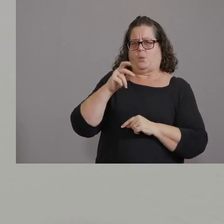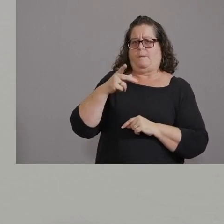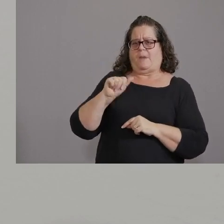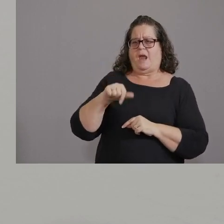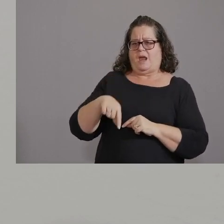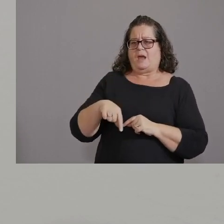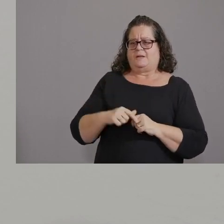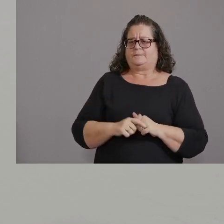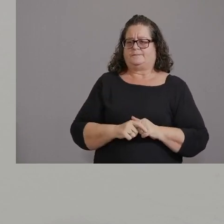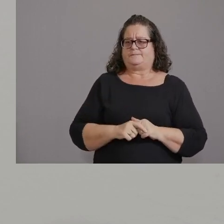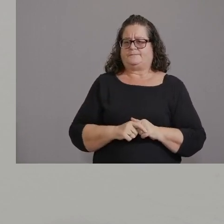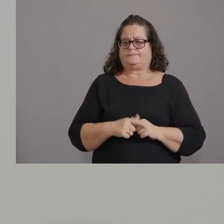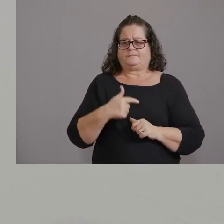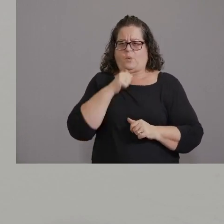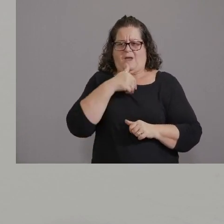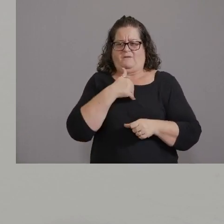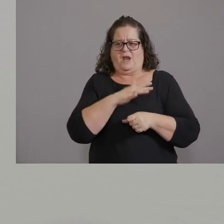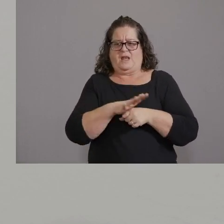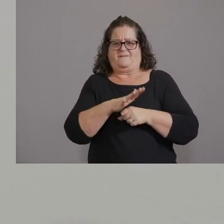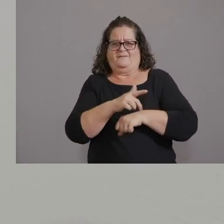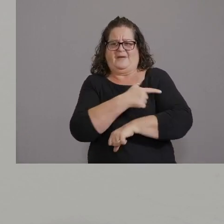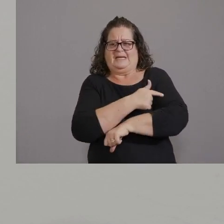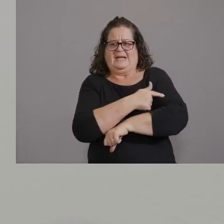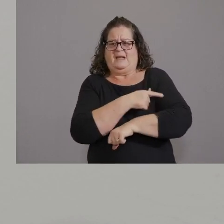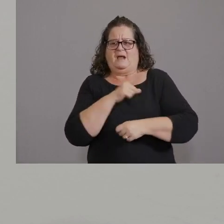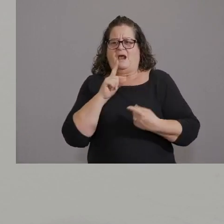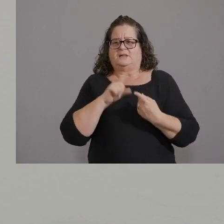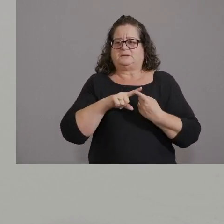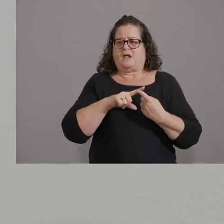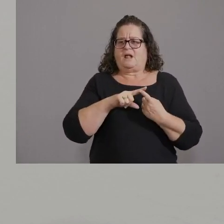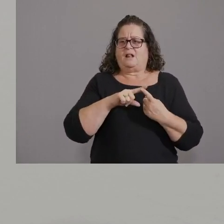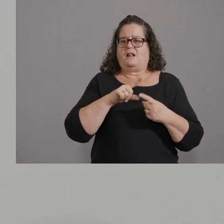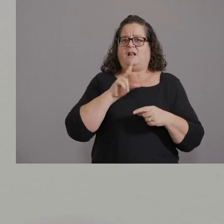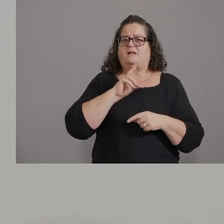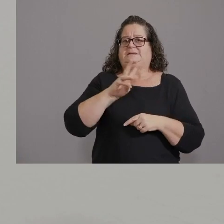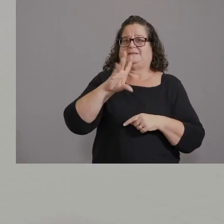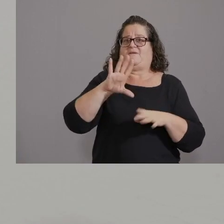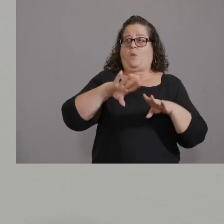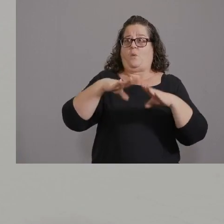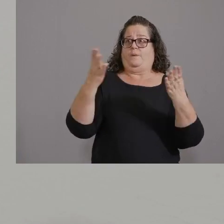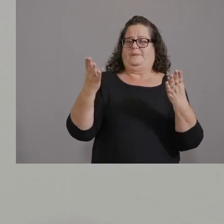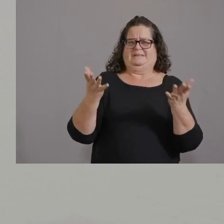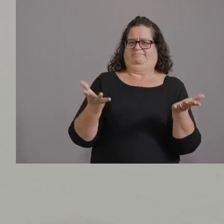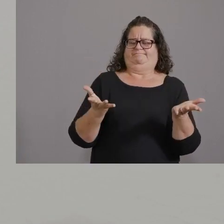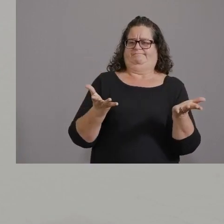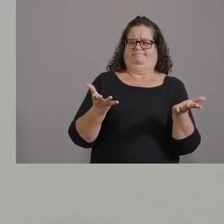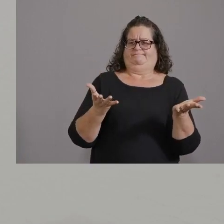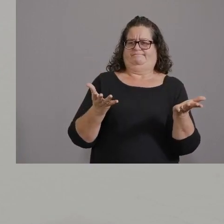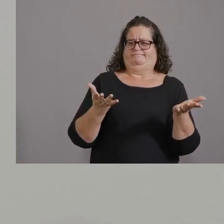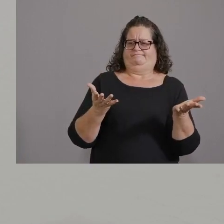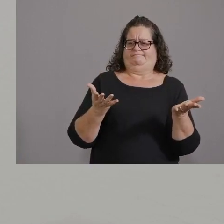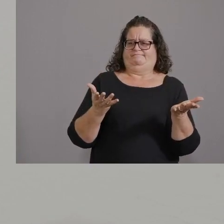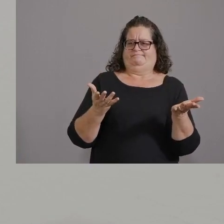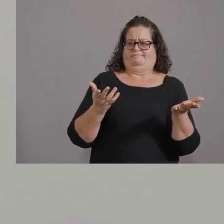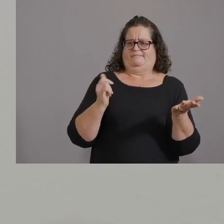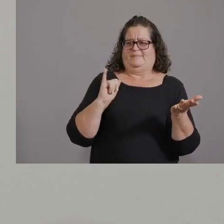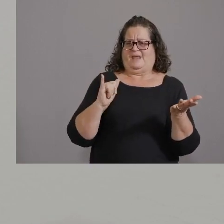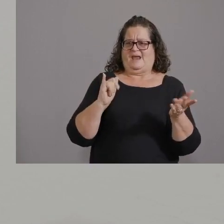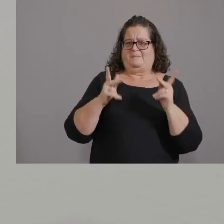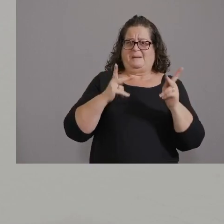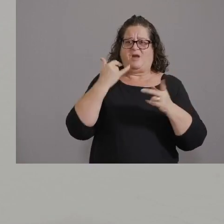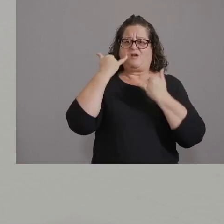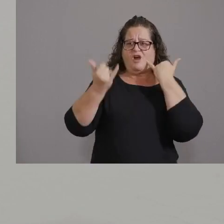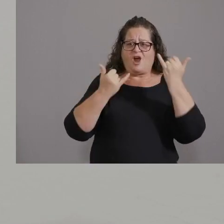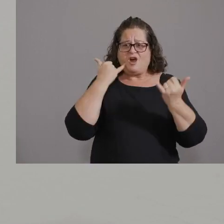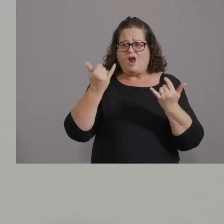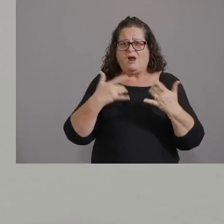to 65 and older. The problem with that is, as soon as we announced it statewide, their phone lines were flooded with